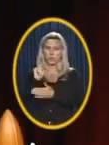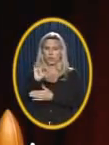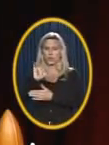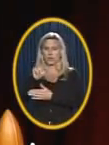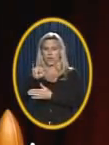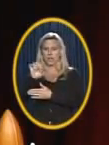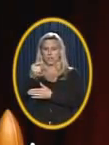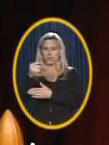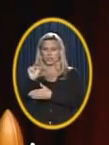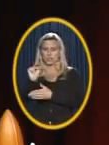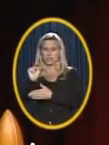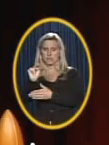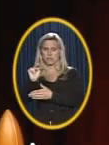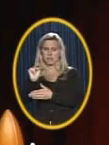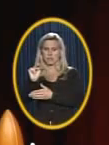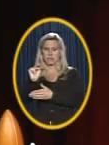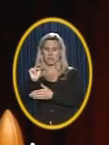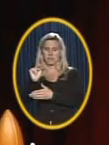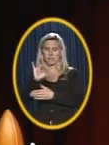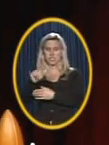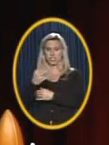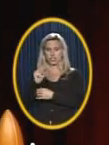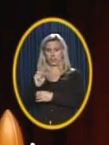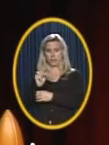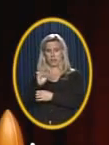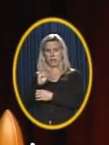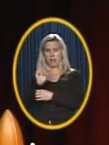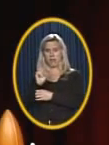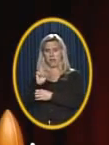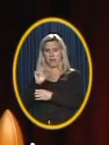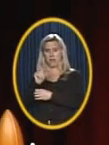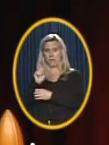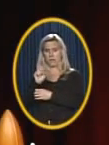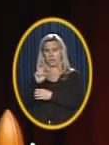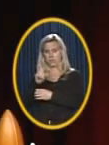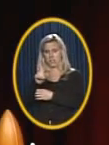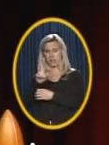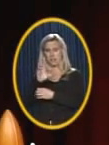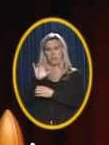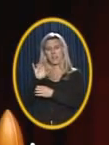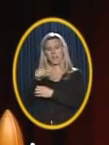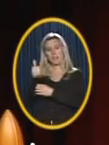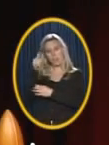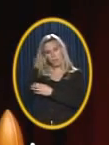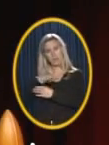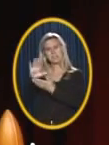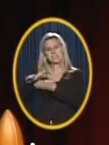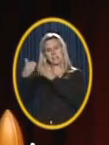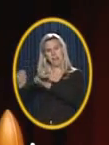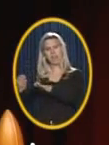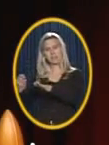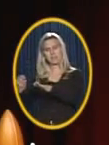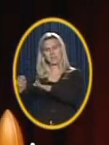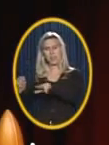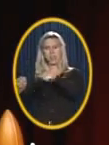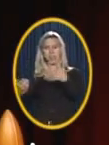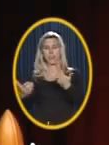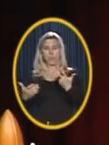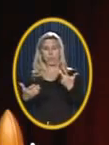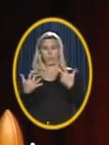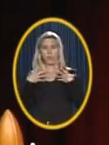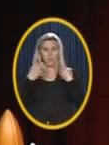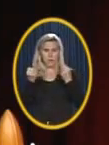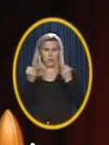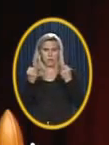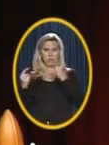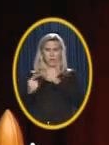nitrogen atmosphere. And John Bornstead and Warren Cole died of that. The others recovered.